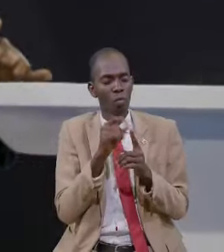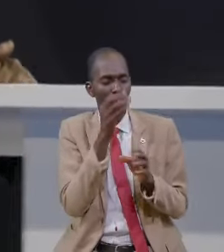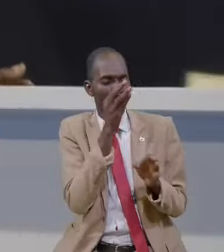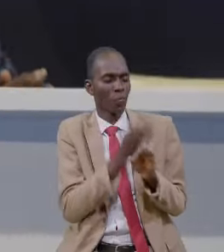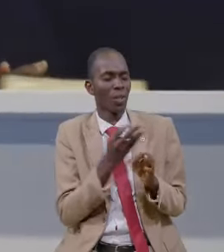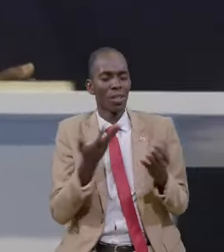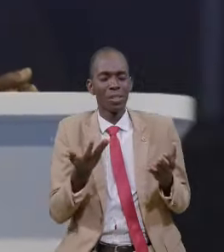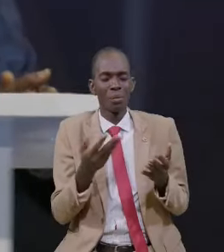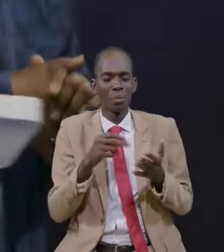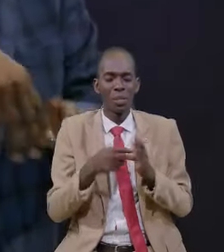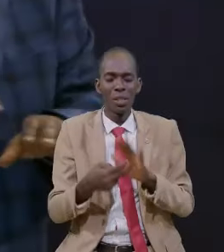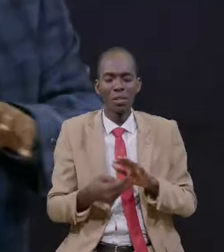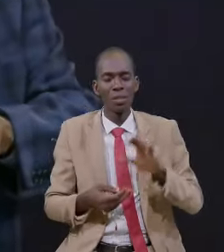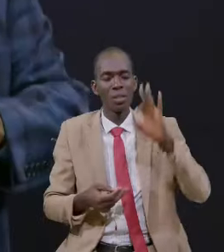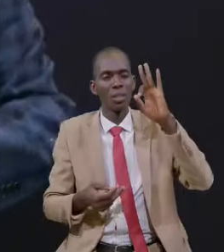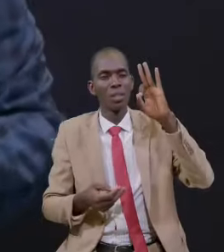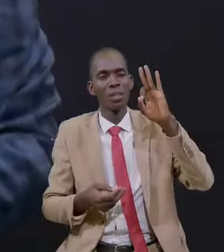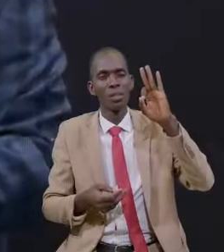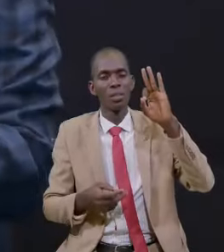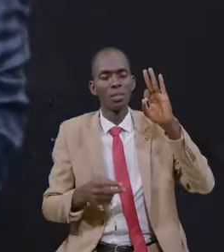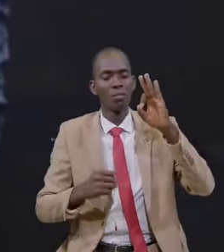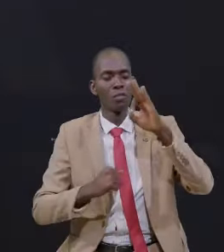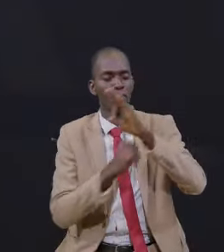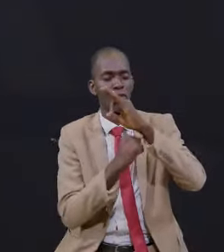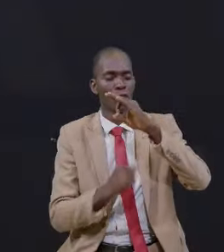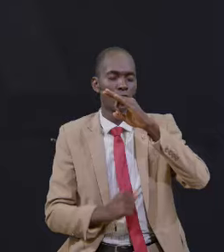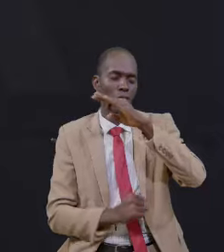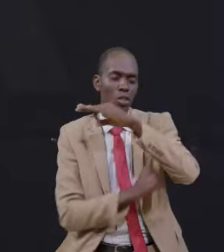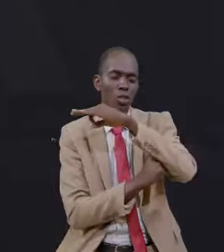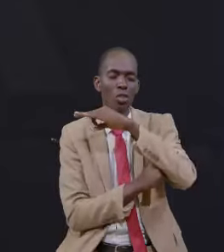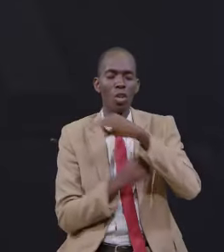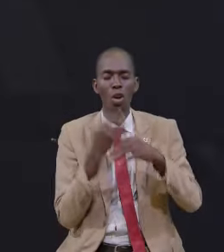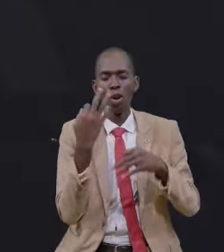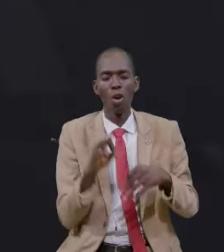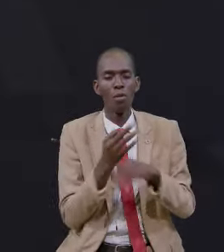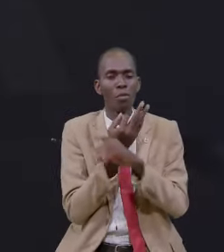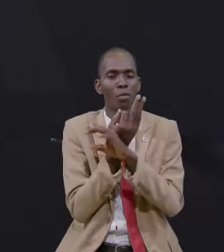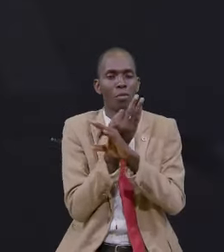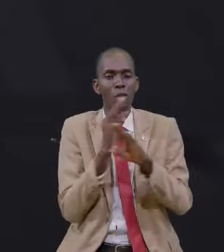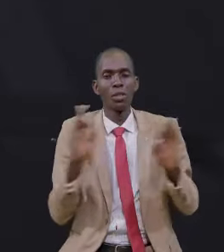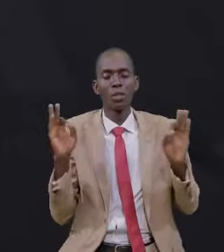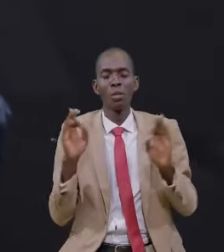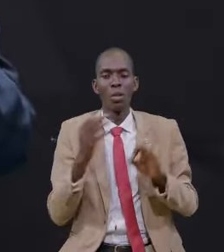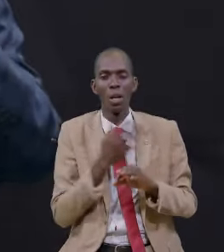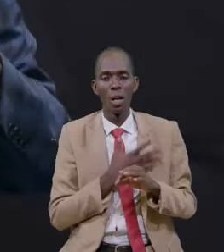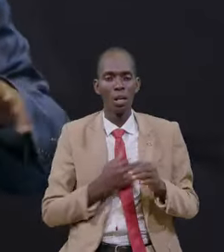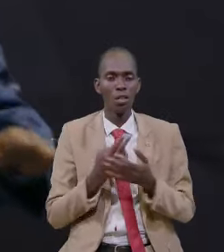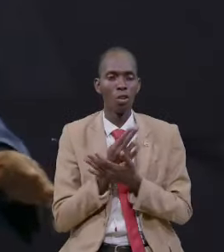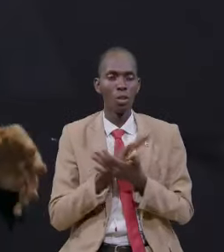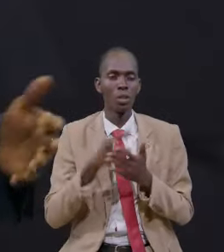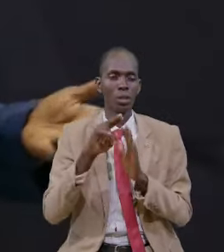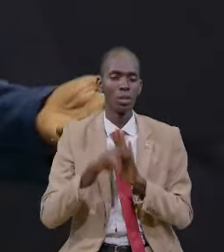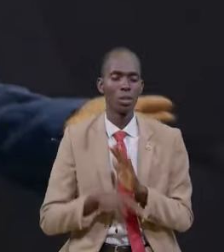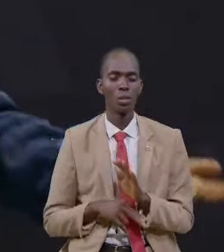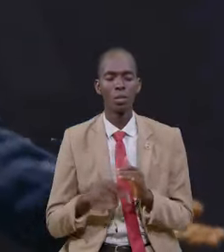it. F, foundation of freedom and fullness. Faith is the